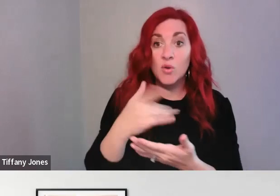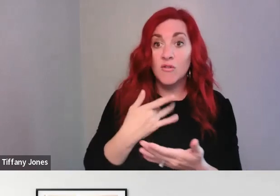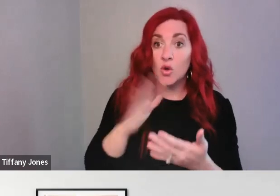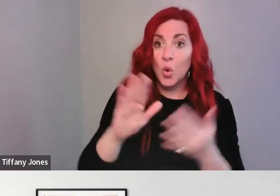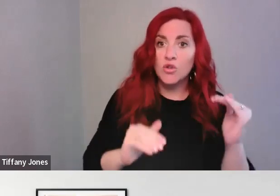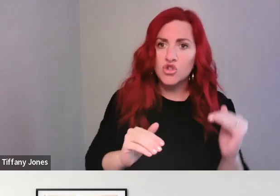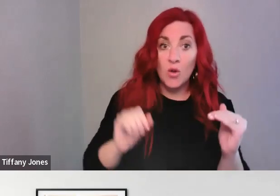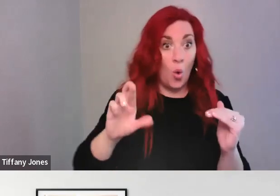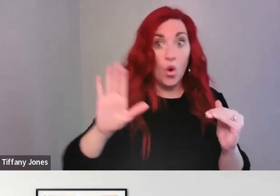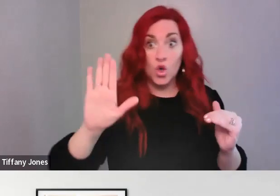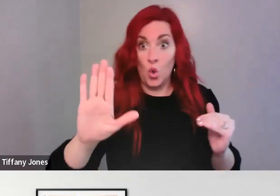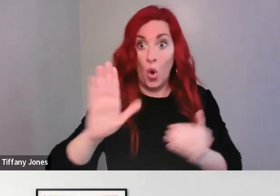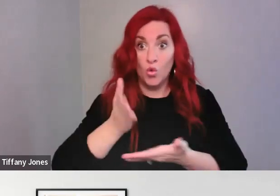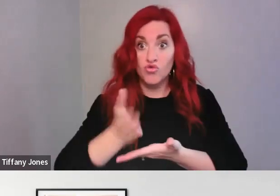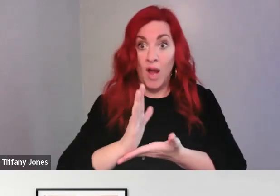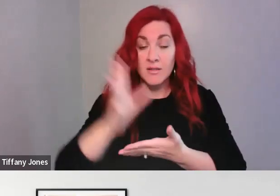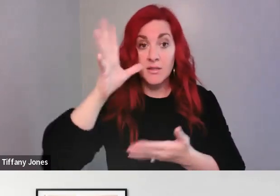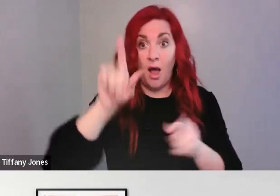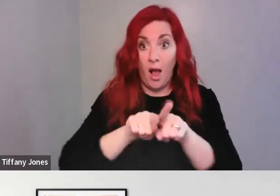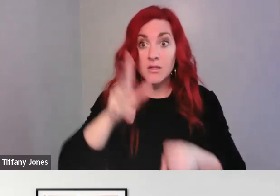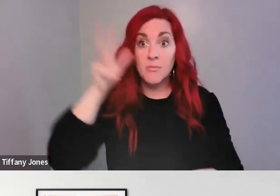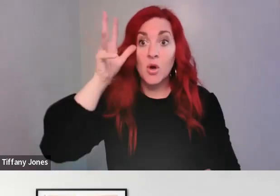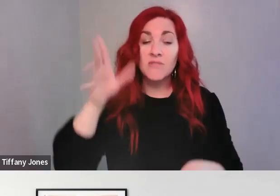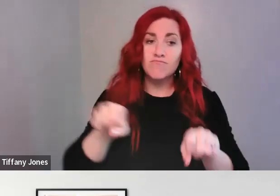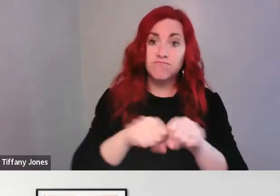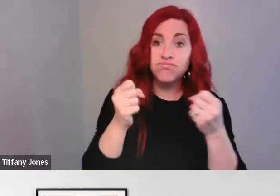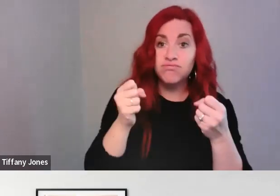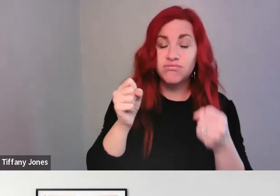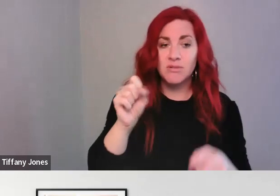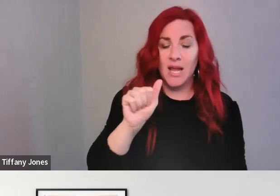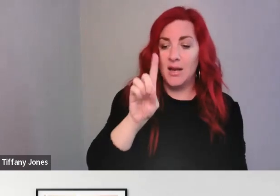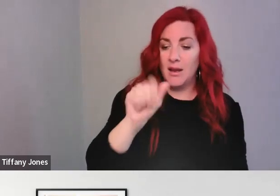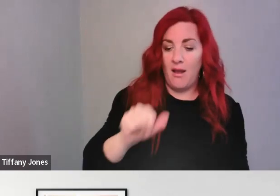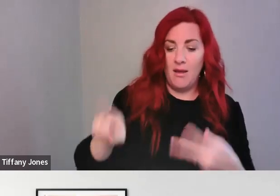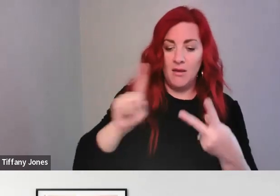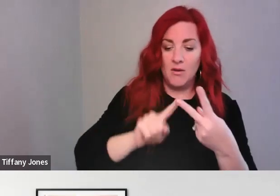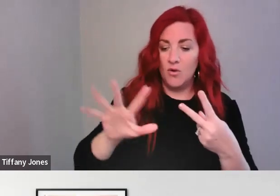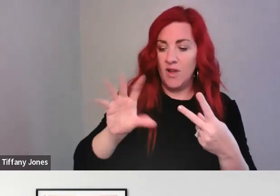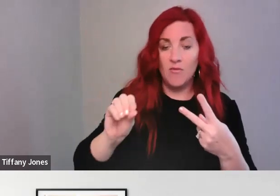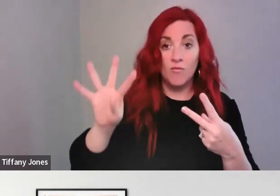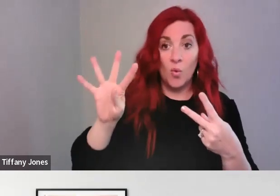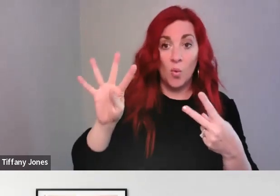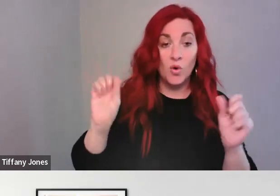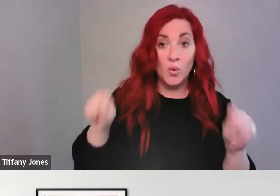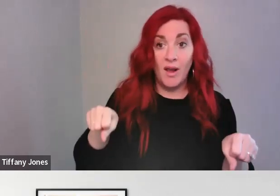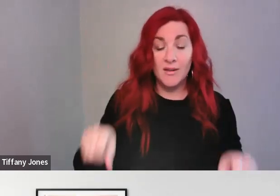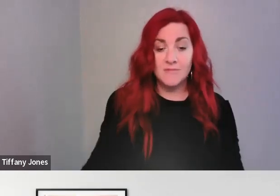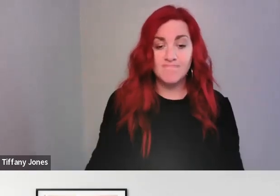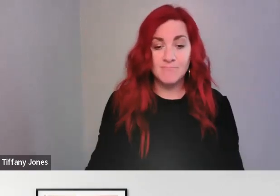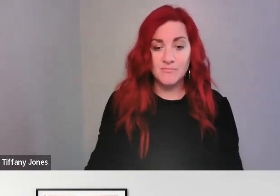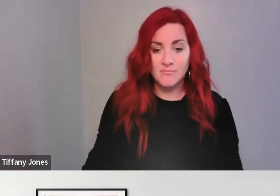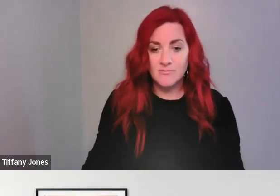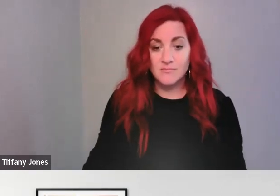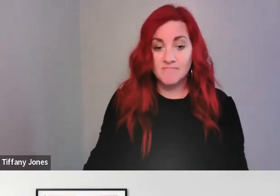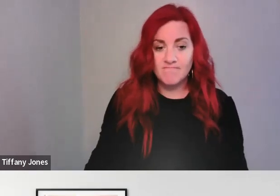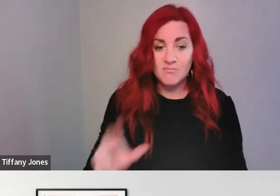your rights are being violated under the ADA or 504. And essentially, this document is